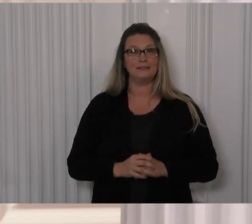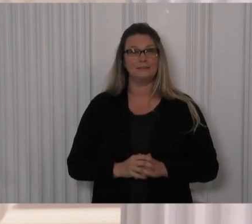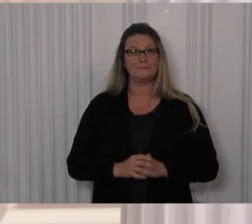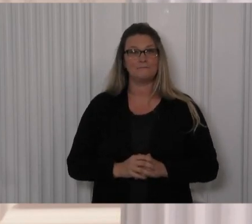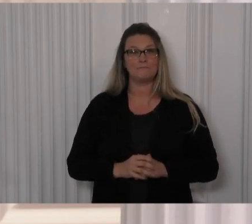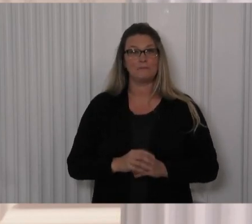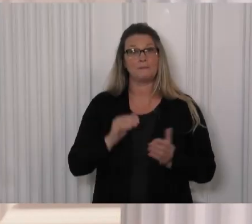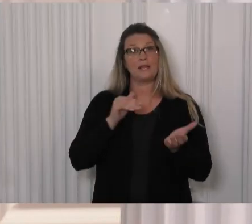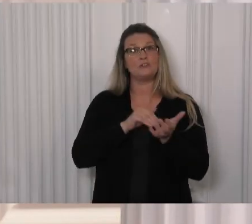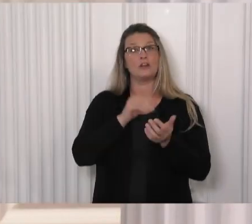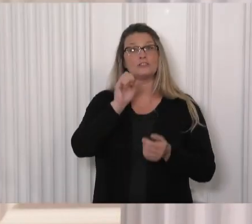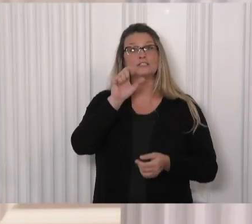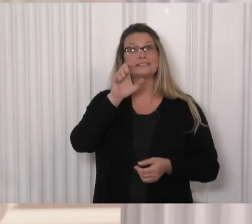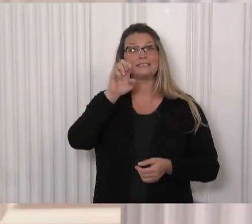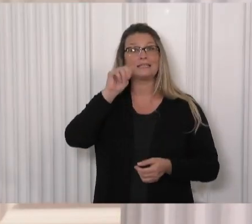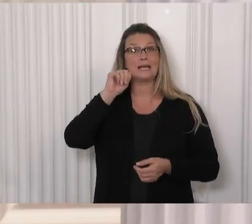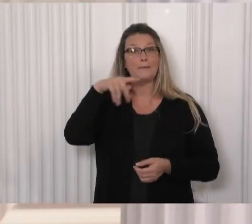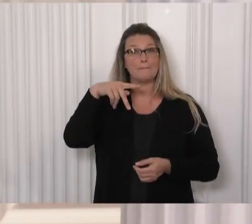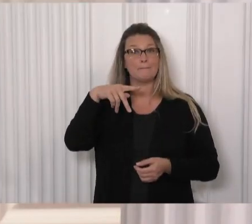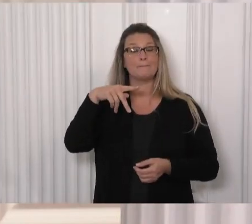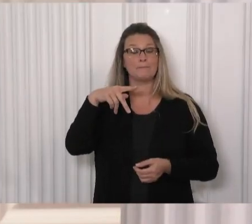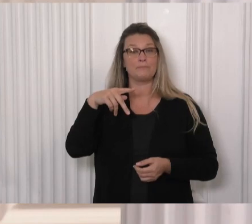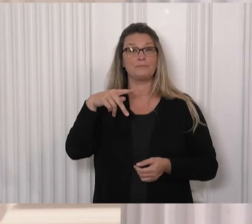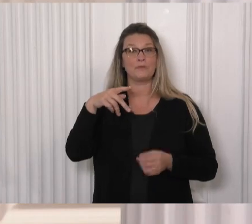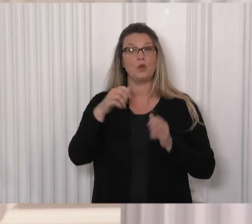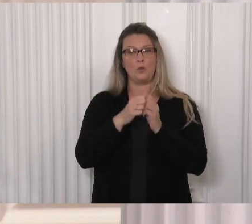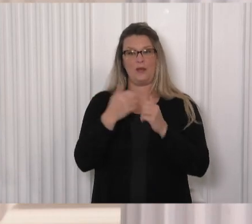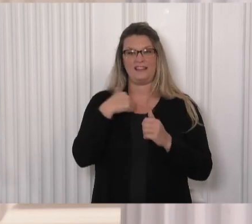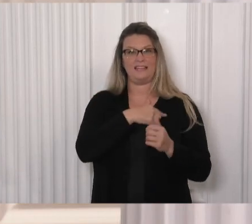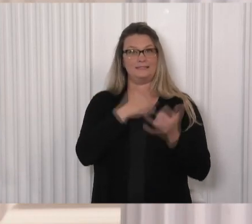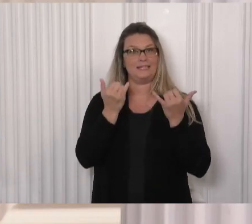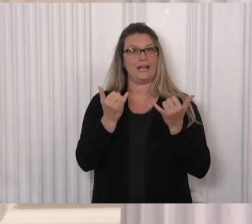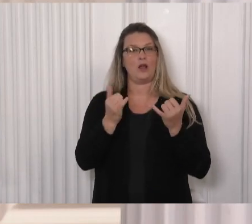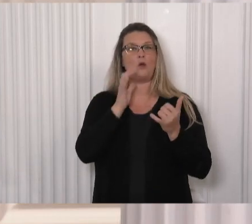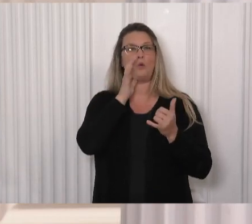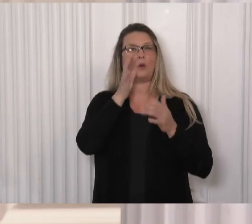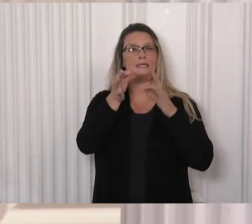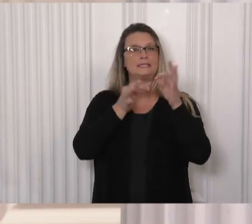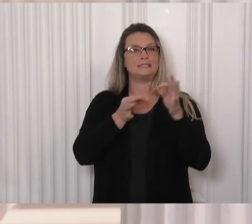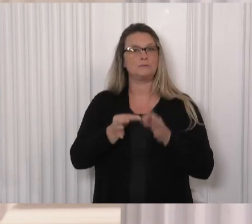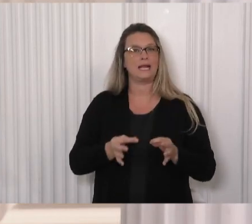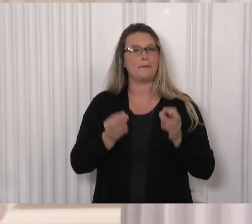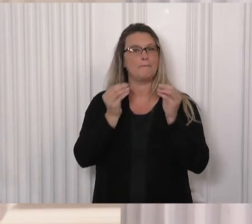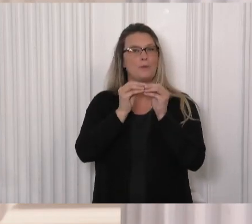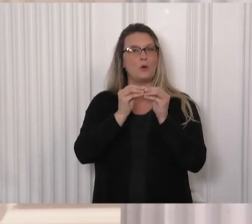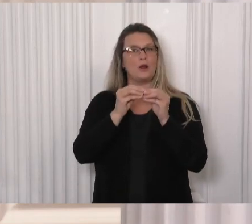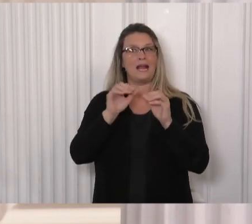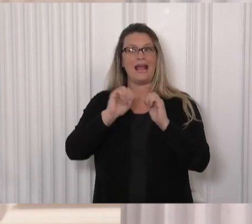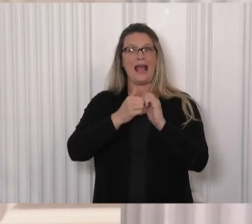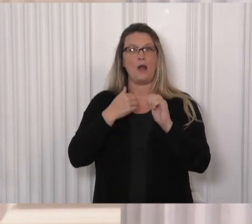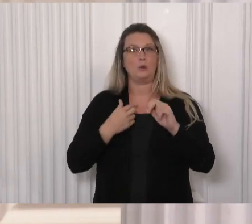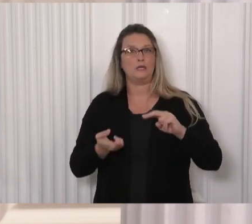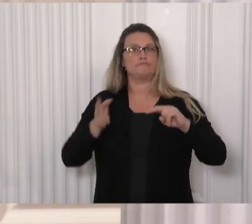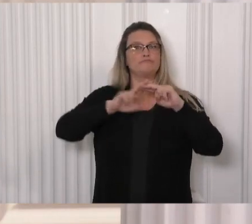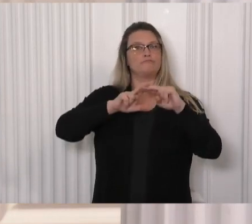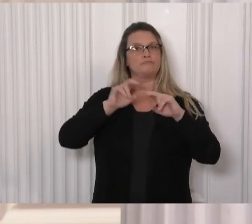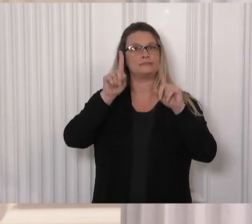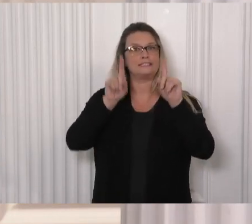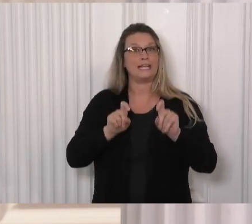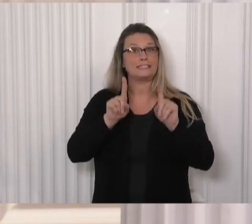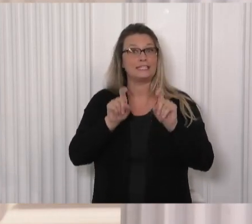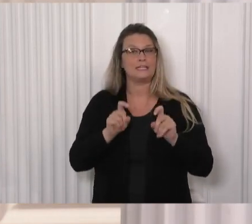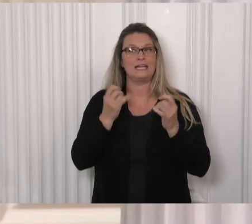Dr. Schlemp, who's with us right now, can later on tell you a lot about how we are ramping up our testing. We now